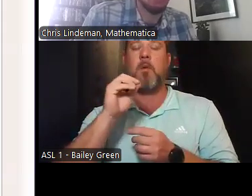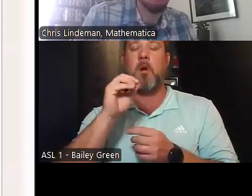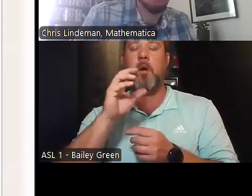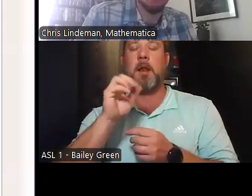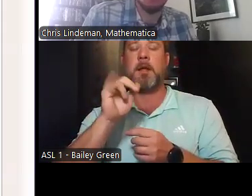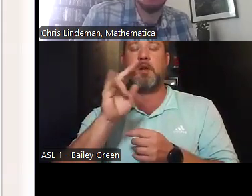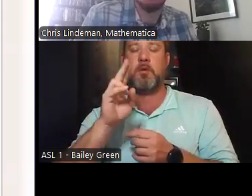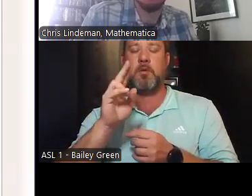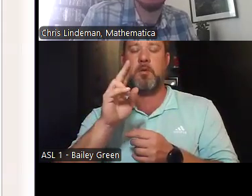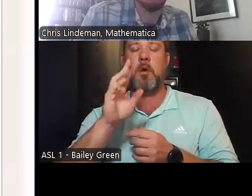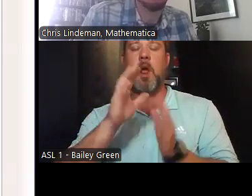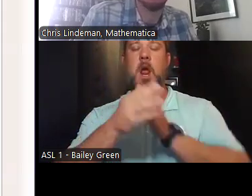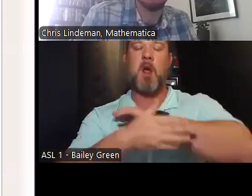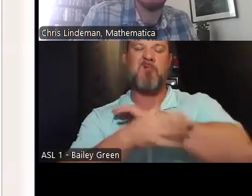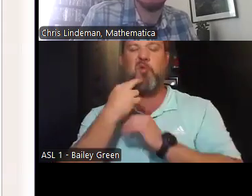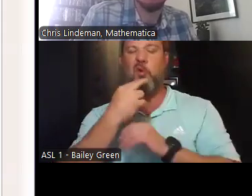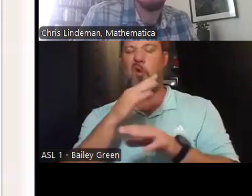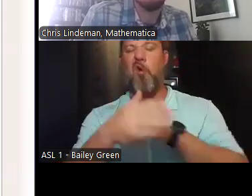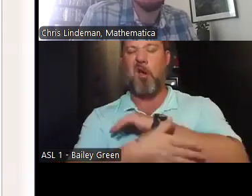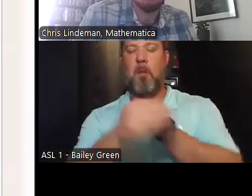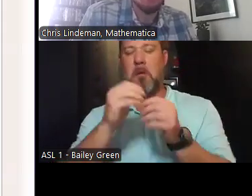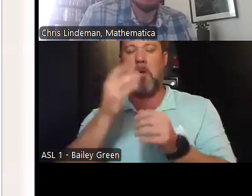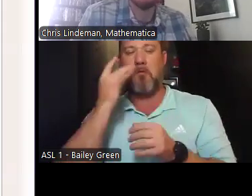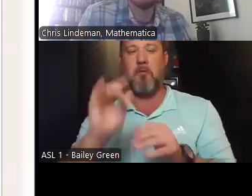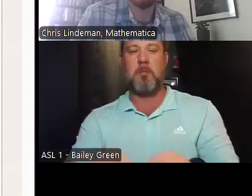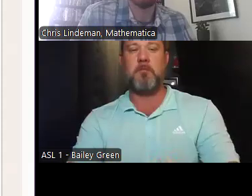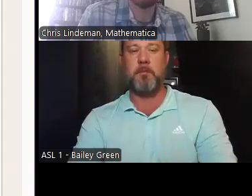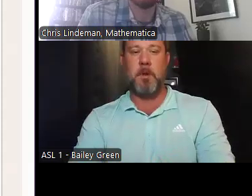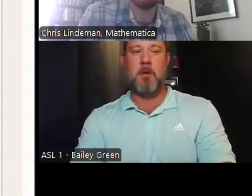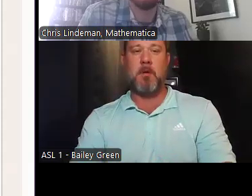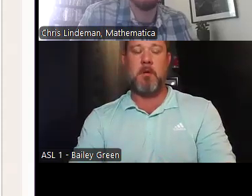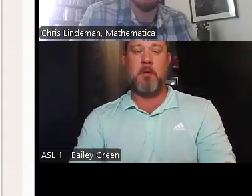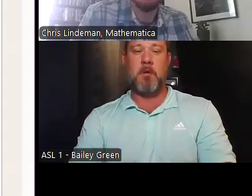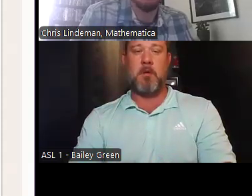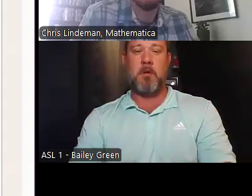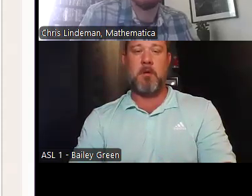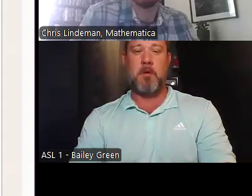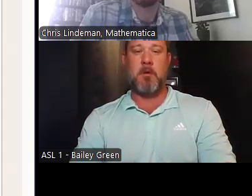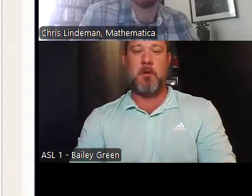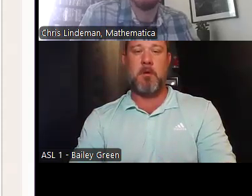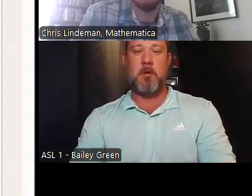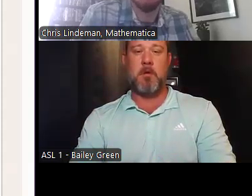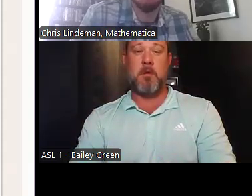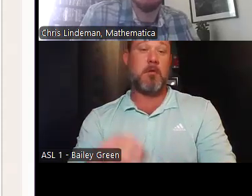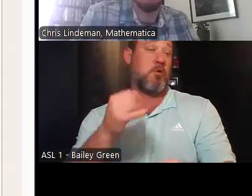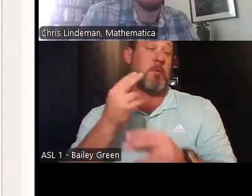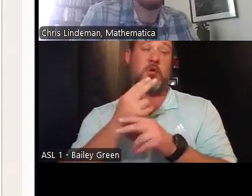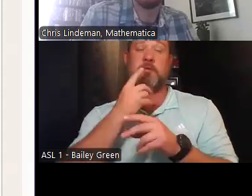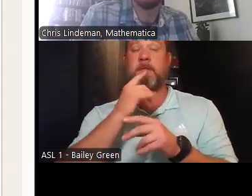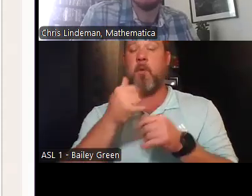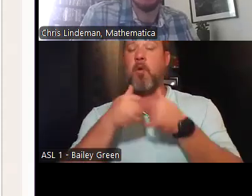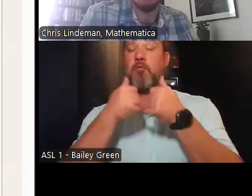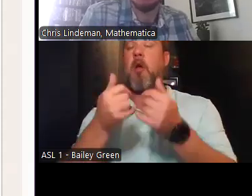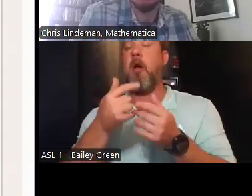Inyo County. Those are 2 rural counties in California. And this could be useful for a grant application or